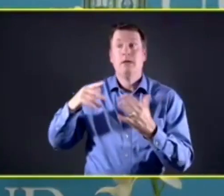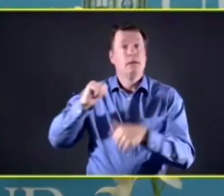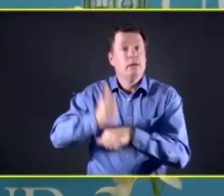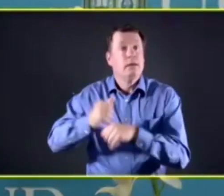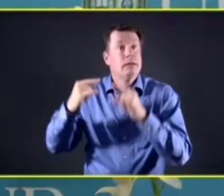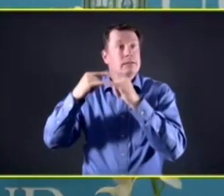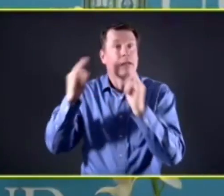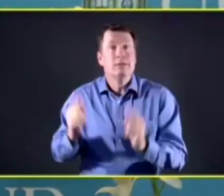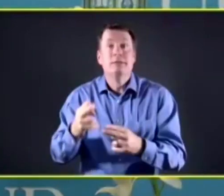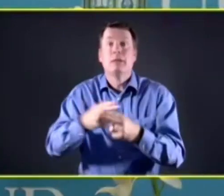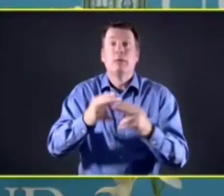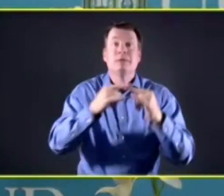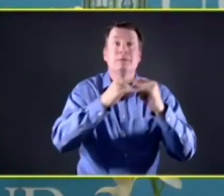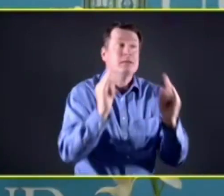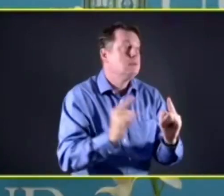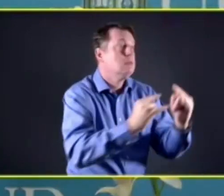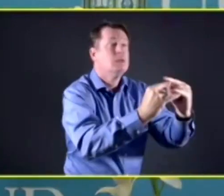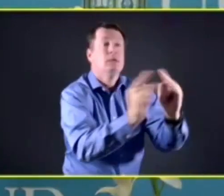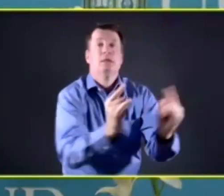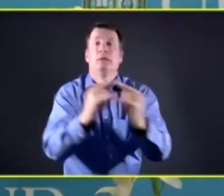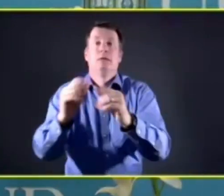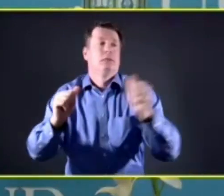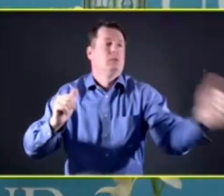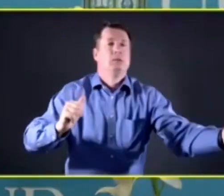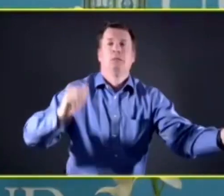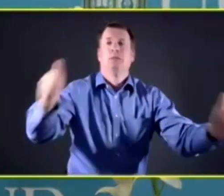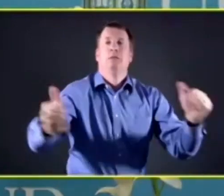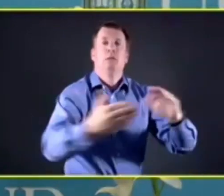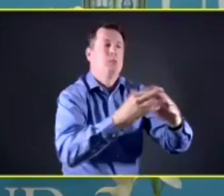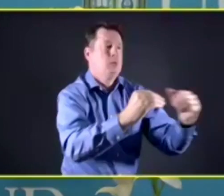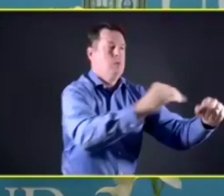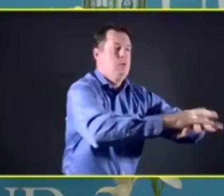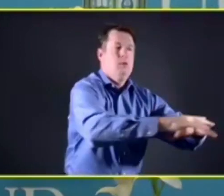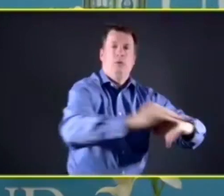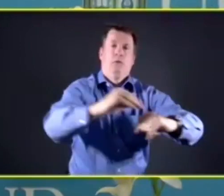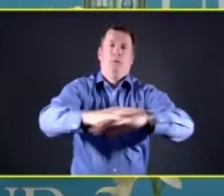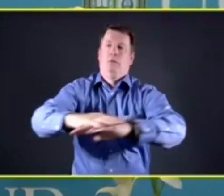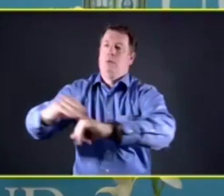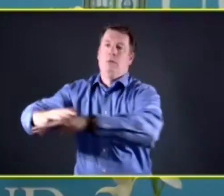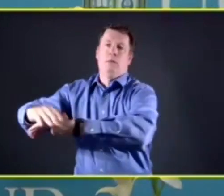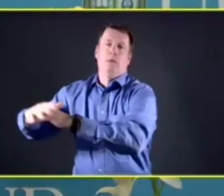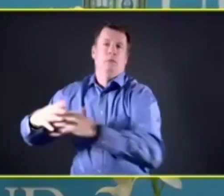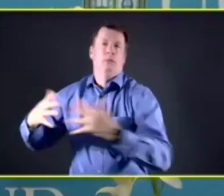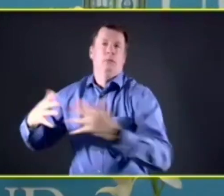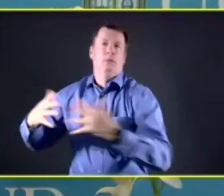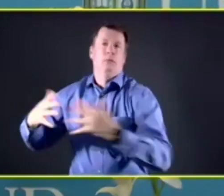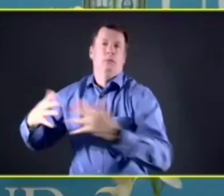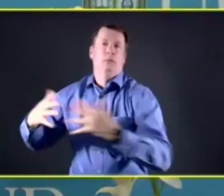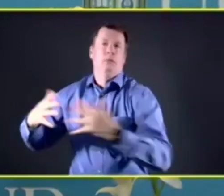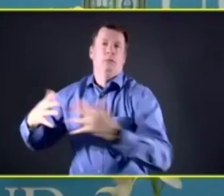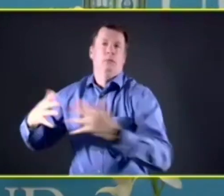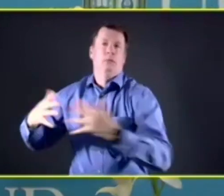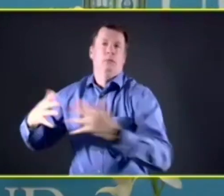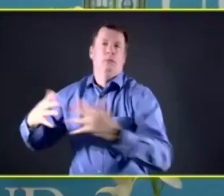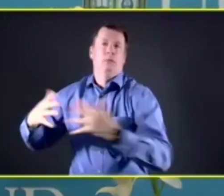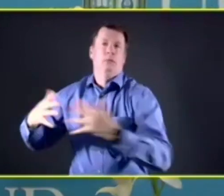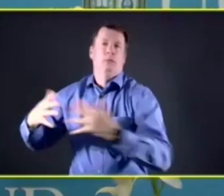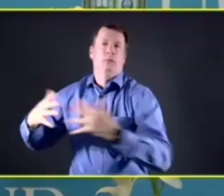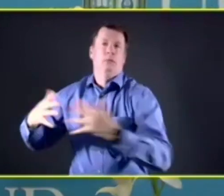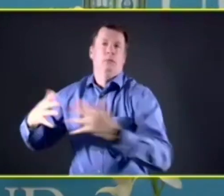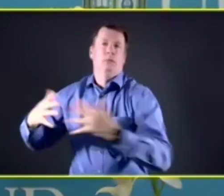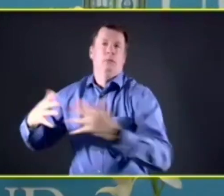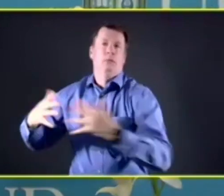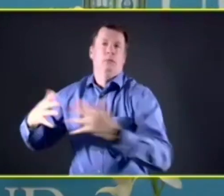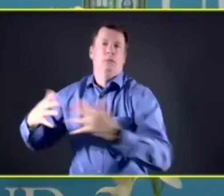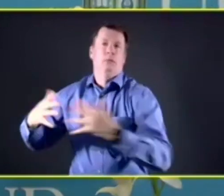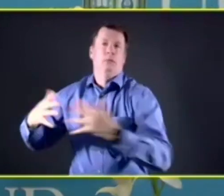of people in the audience who would like to get a hold of us to bring us in to work with you, and this will probably be even more important